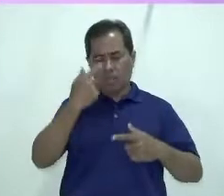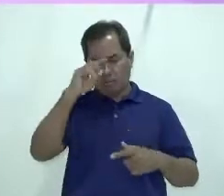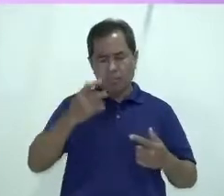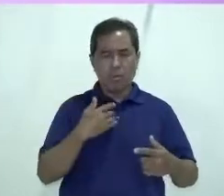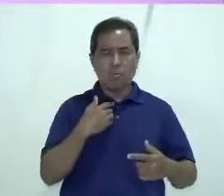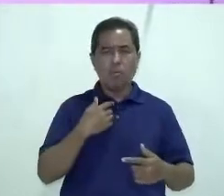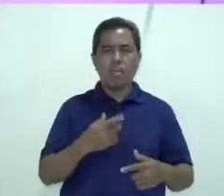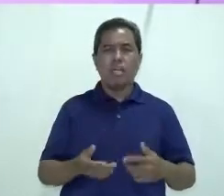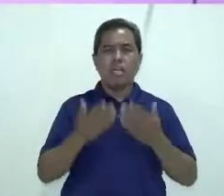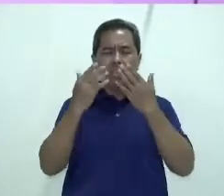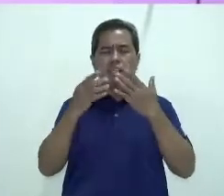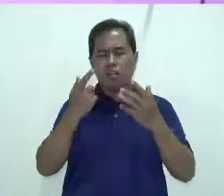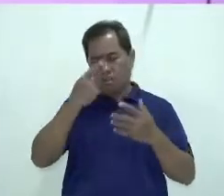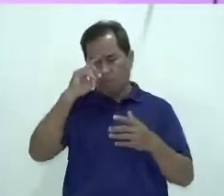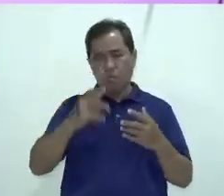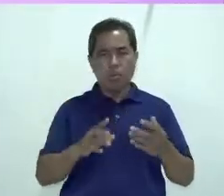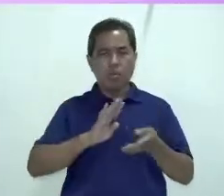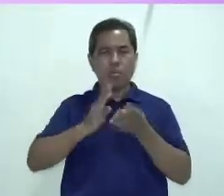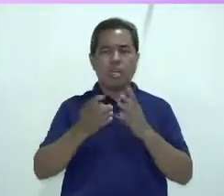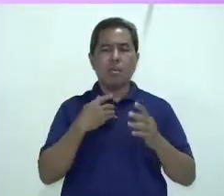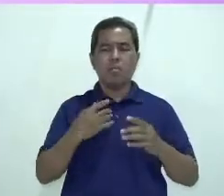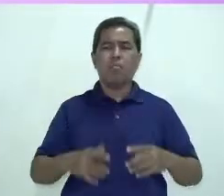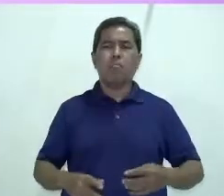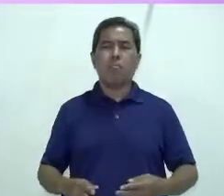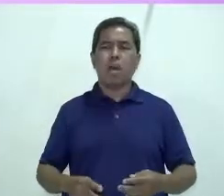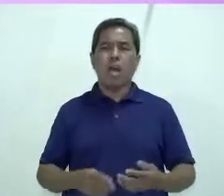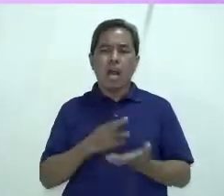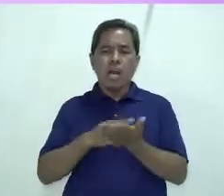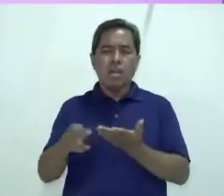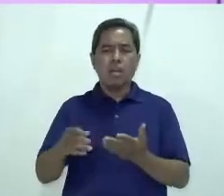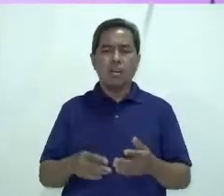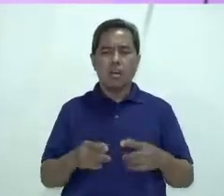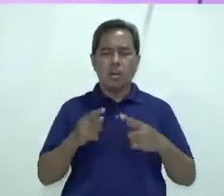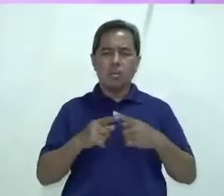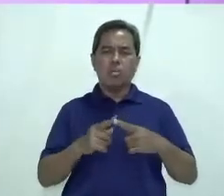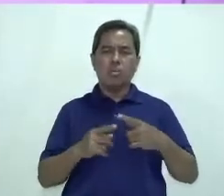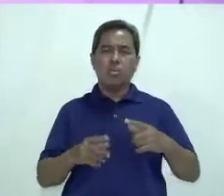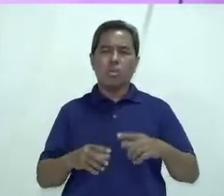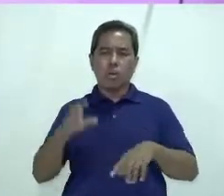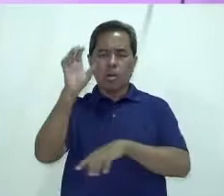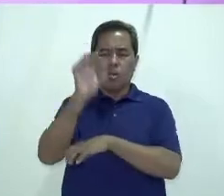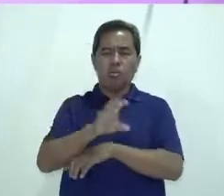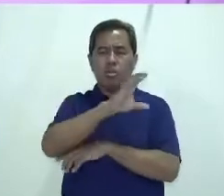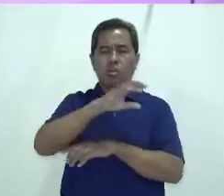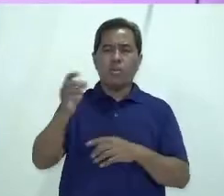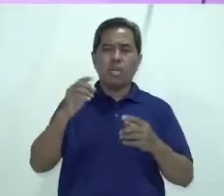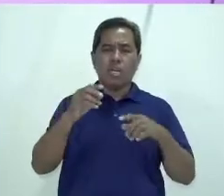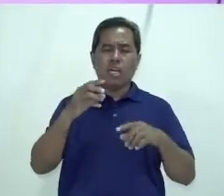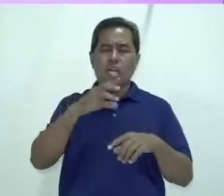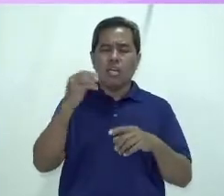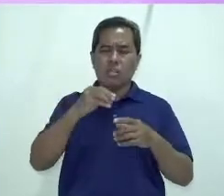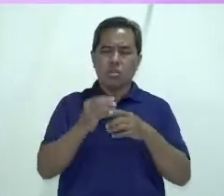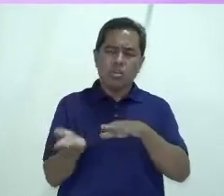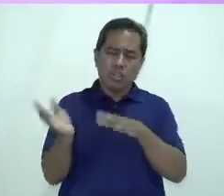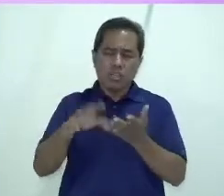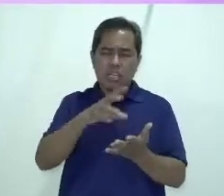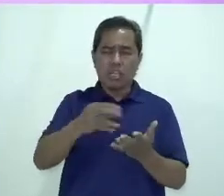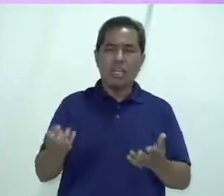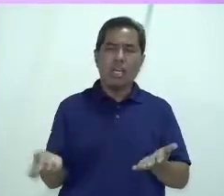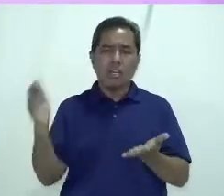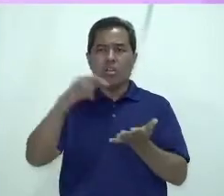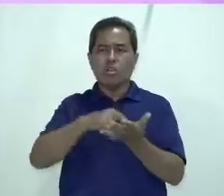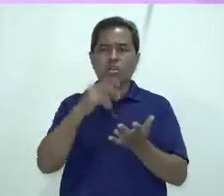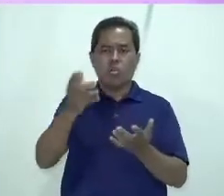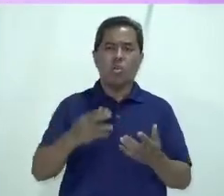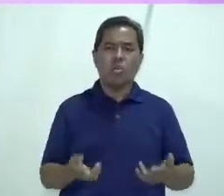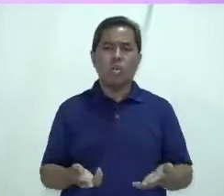you for being my righteousness all the way to the cross. That through your death and ultimately on your resurrection, Lord,